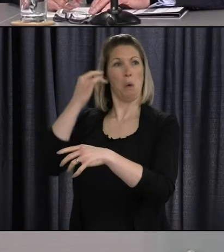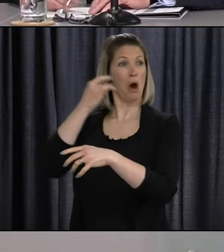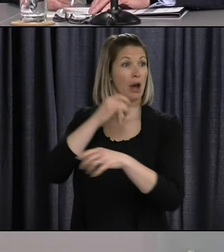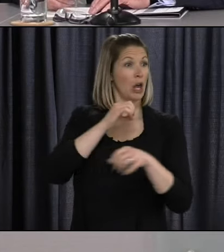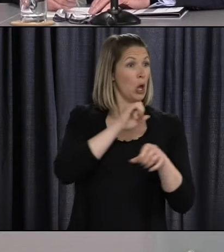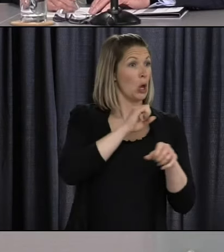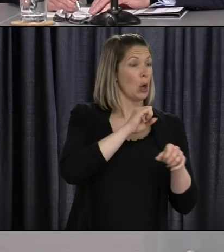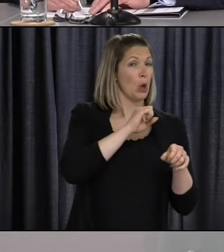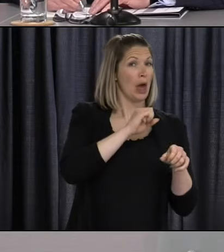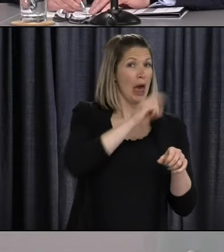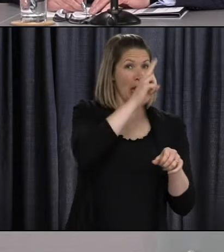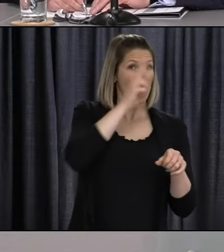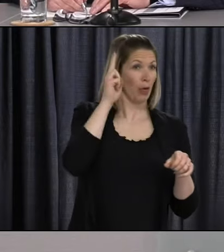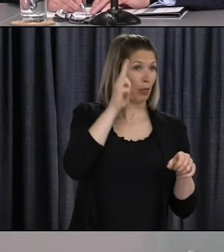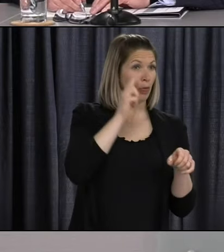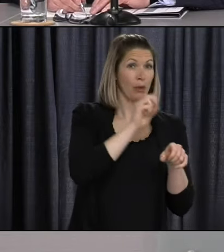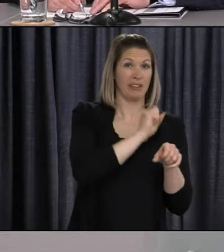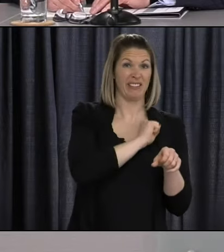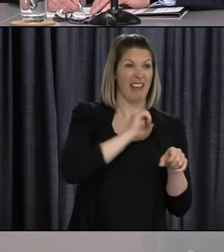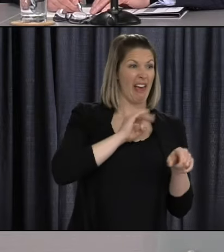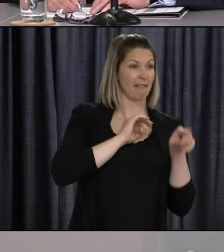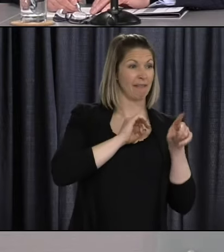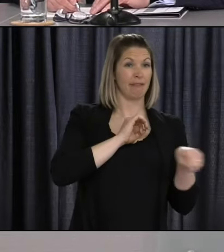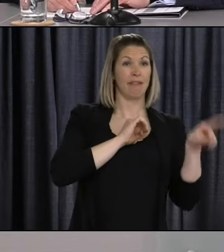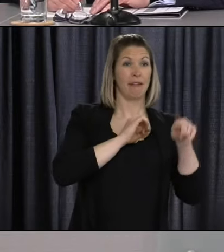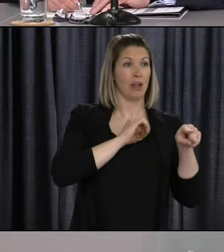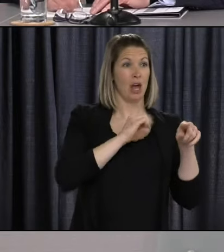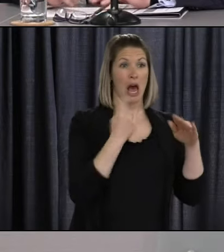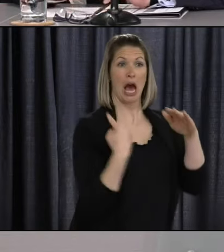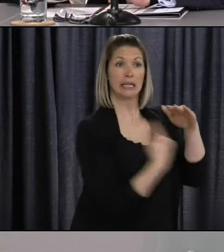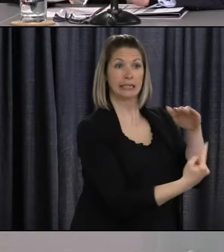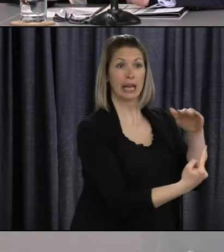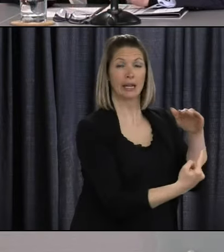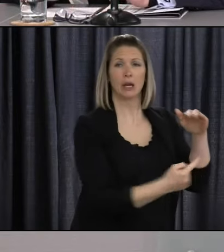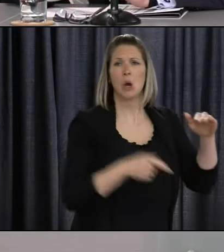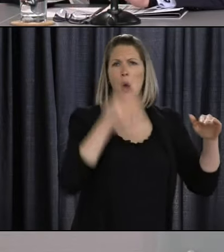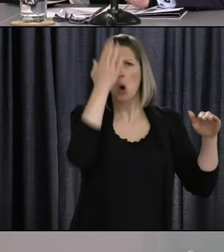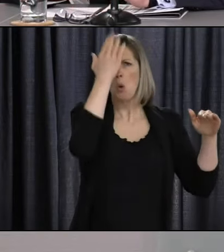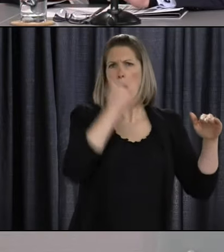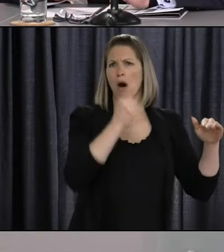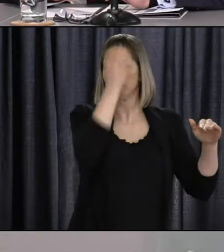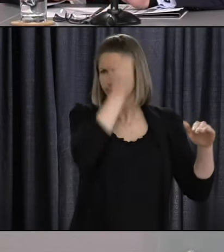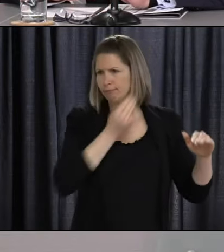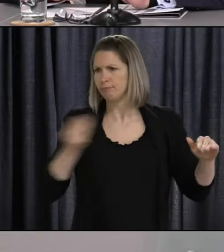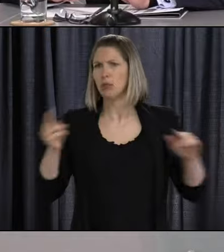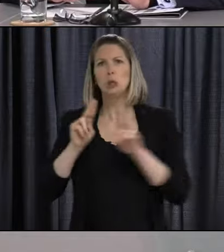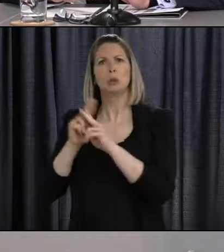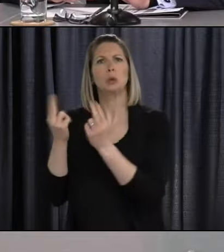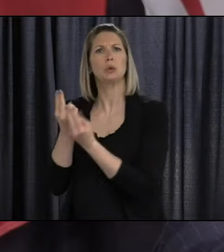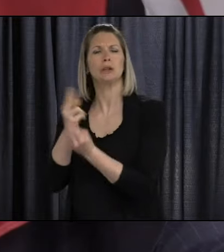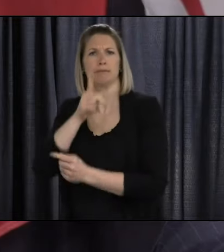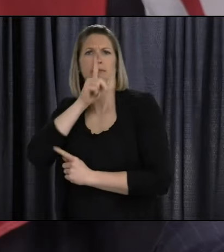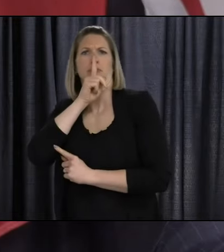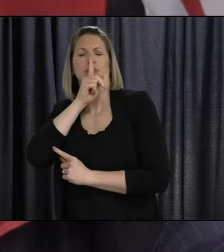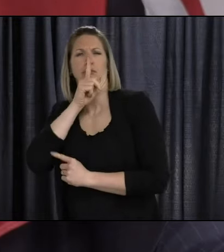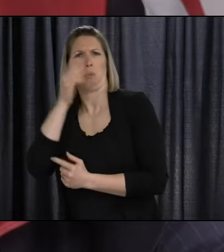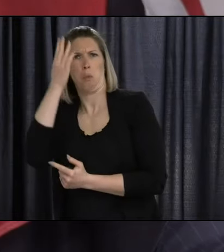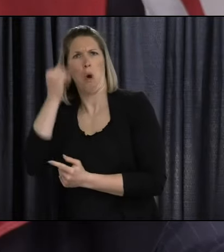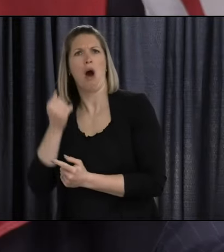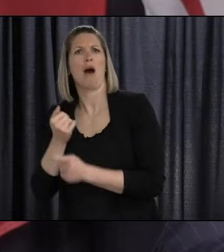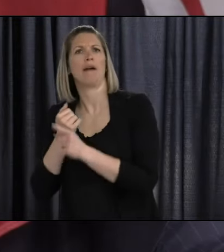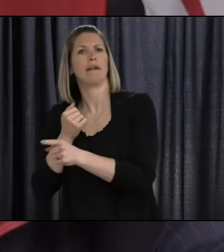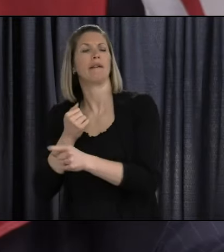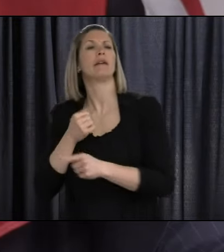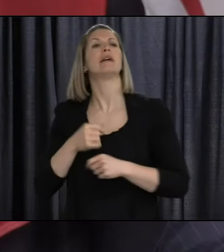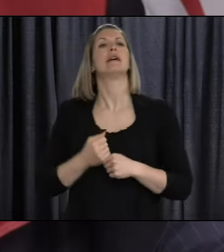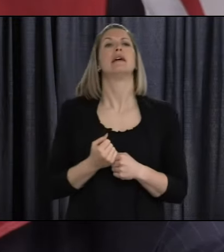isolated. Why wasn't that communicated to them? Well, this decision was made with the Eastern Health. I